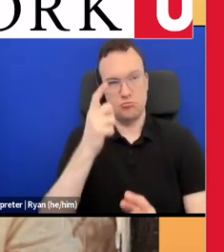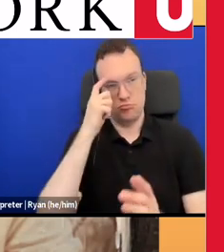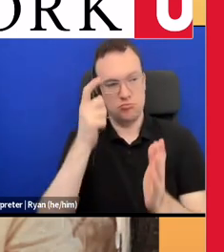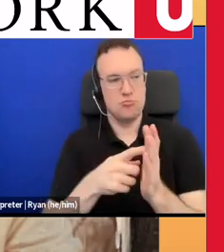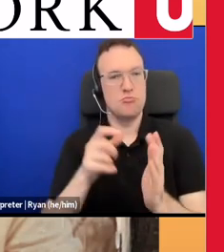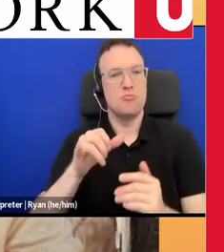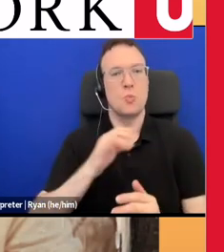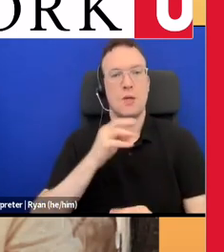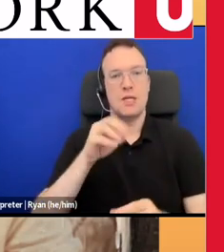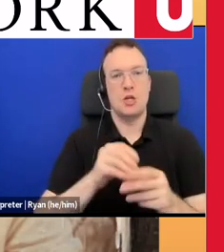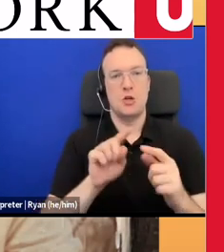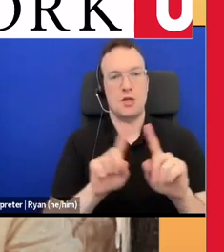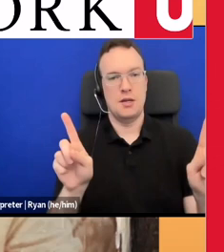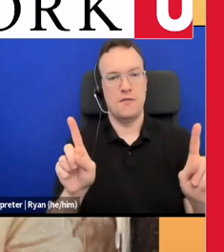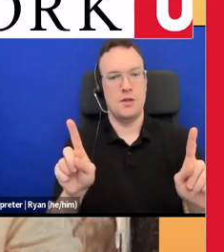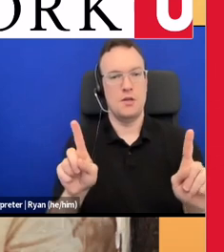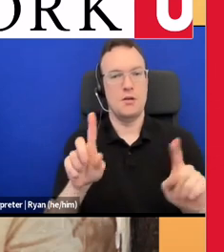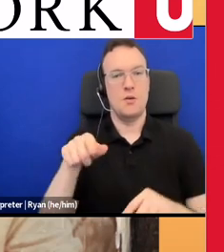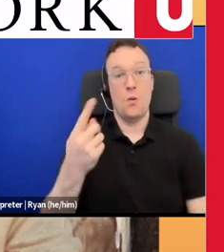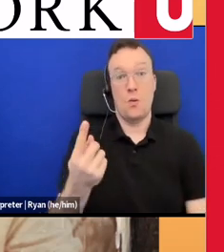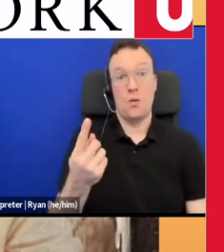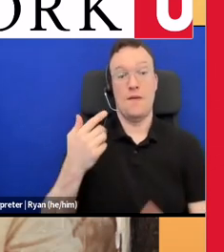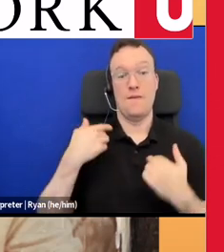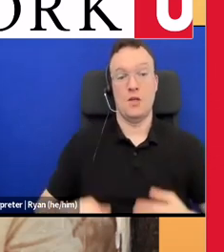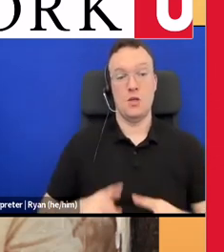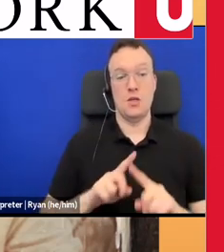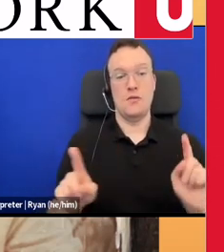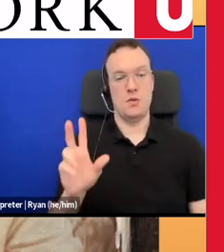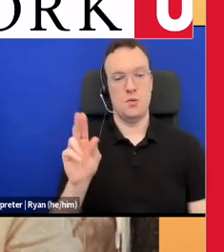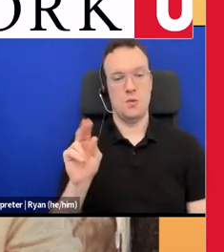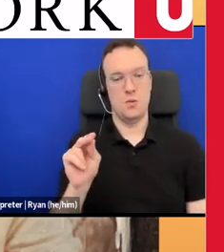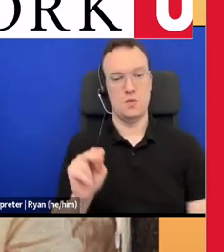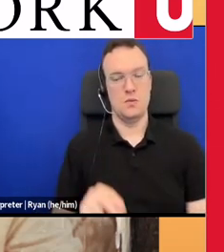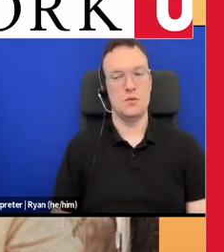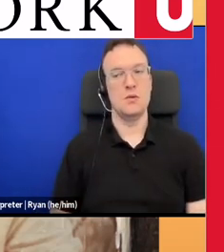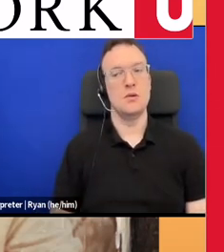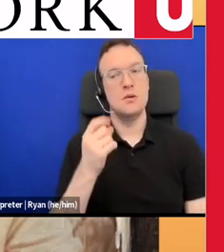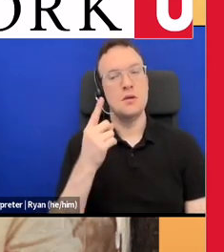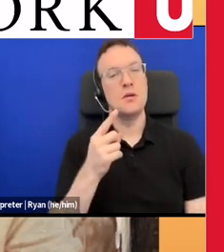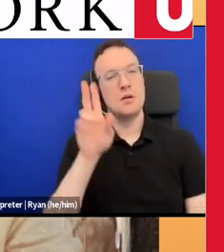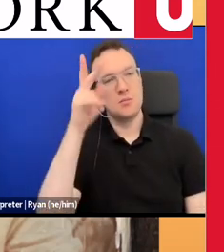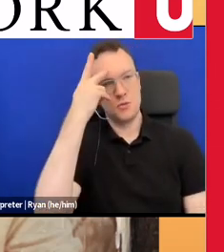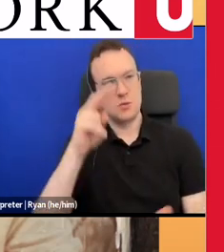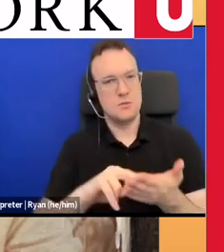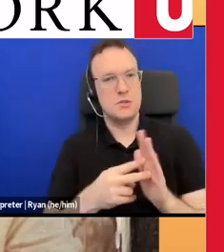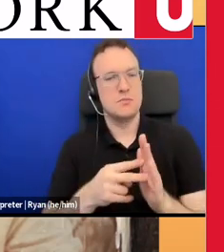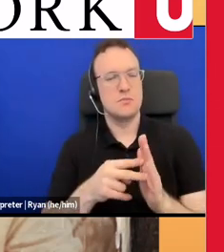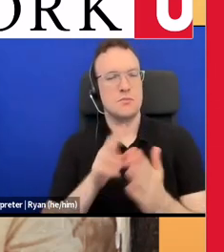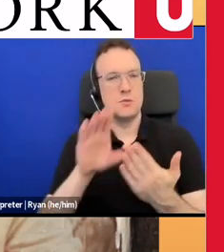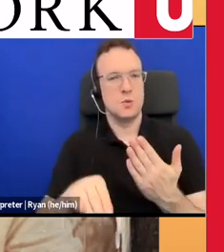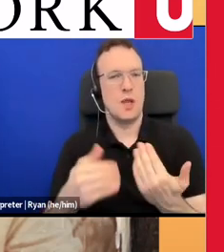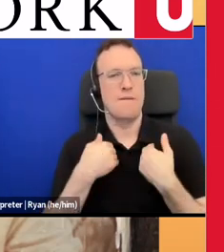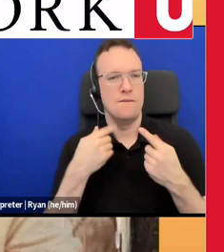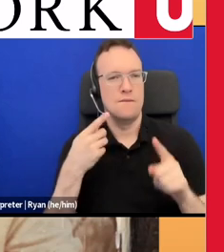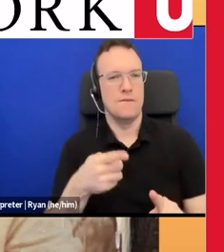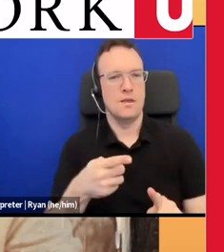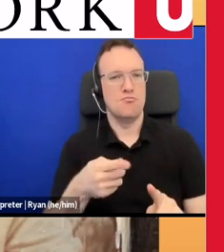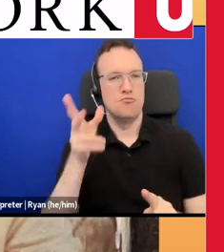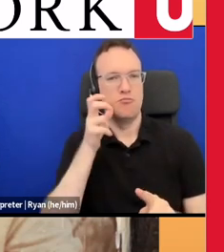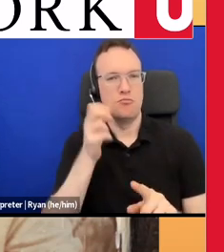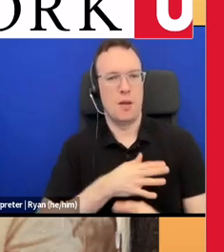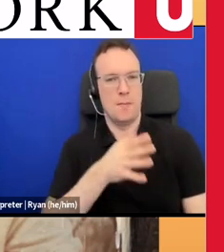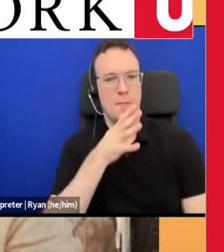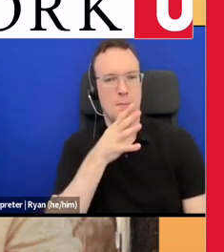gender differences were not simply physical differences, but that they had political meaning and consequence. Listening to my mother